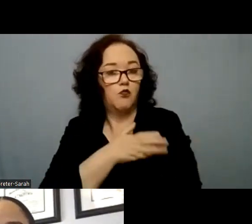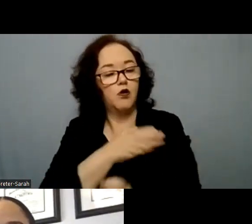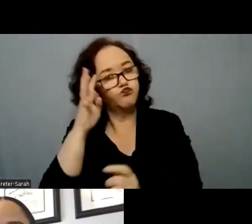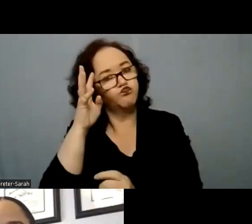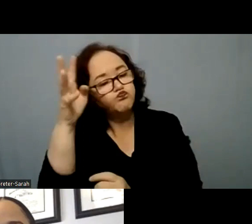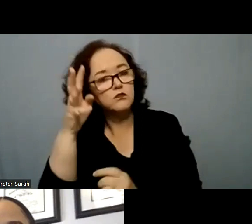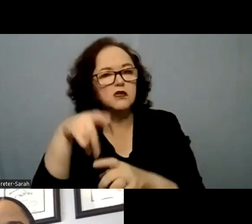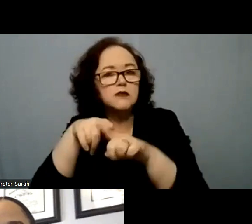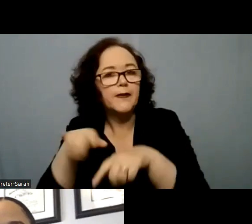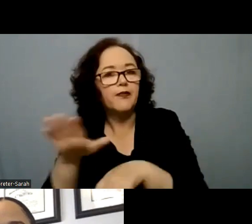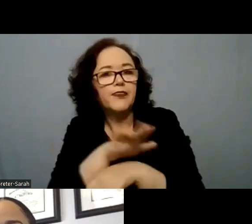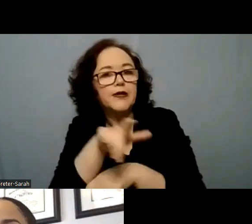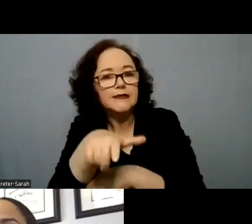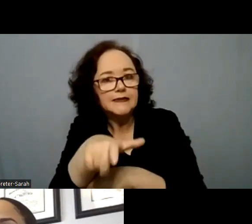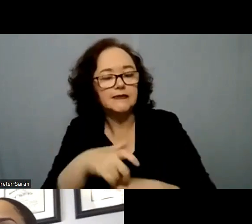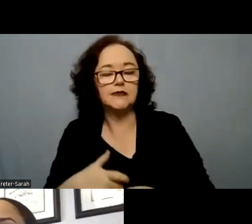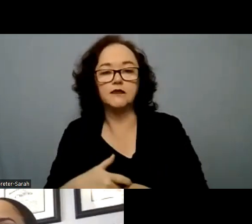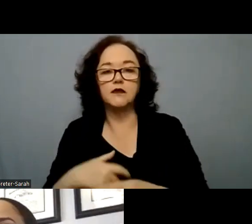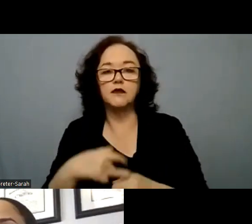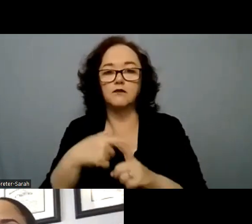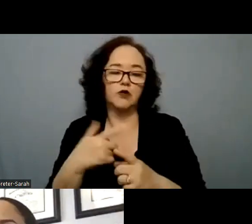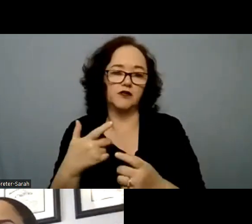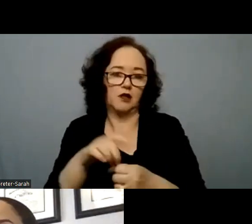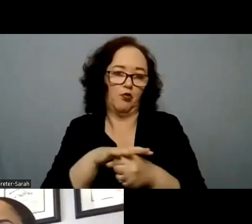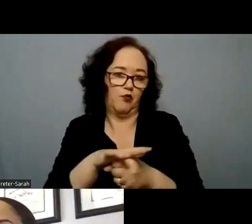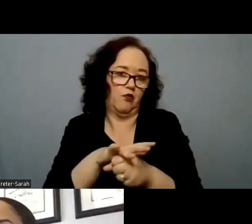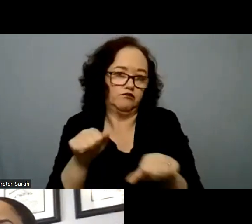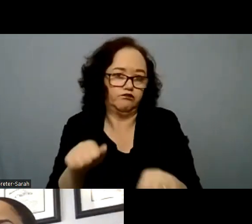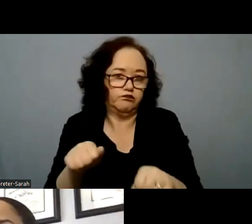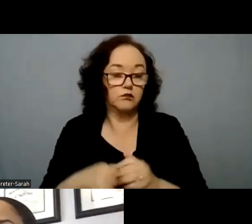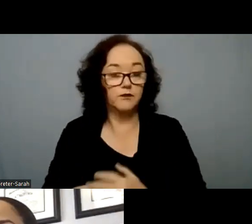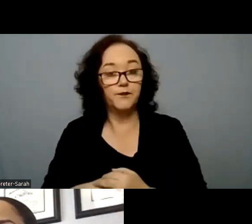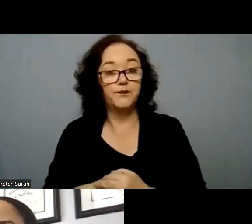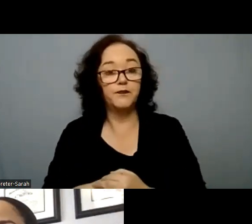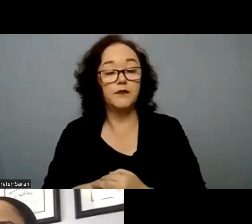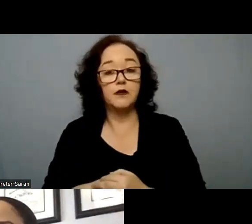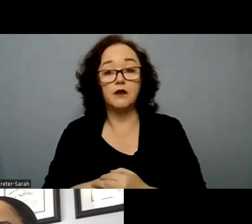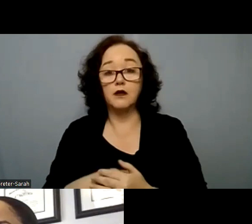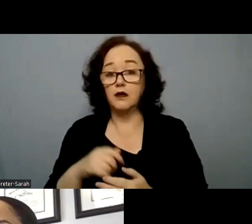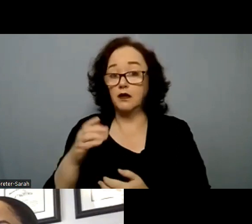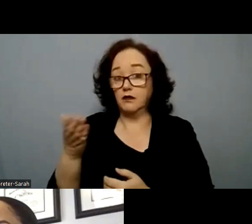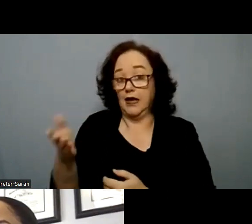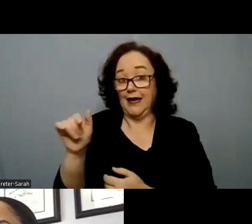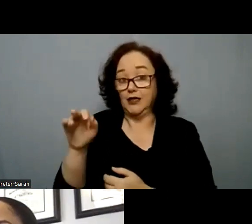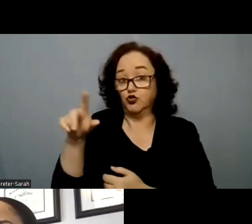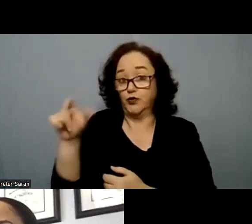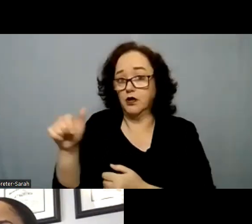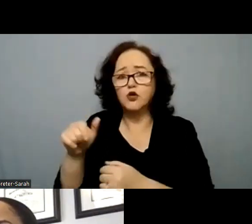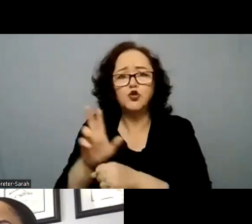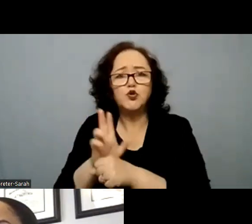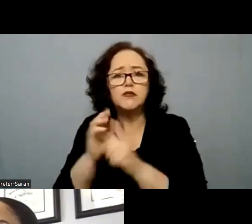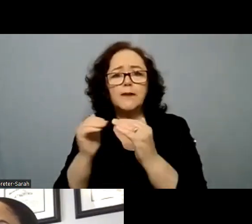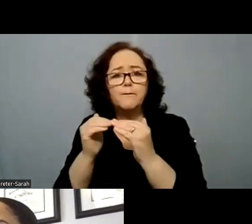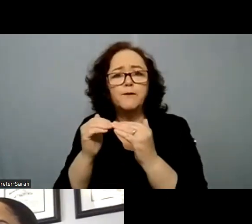and local capacities. Andrea, I would love to hear how you all are using peers. This is a